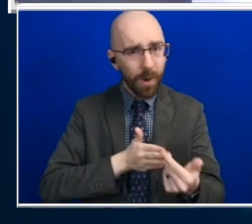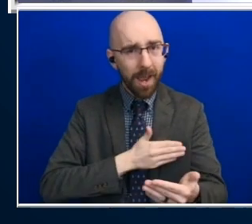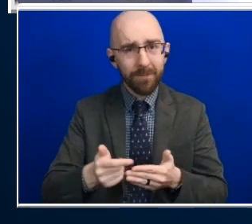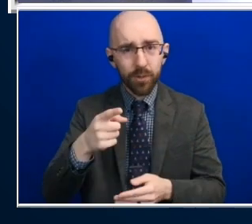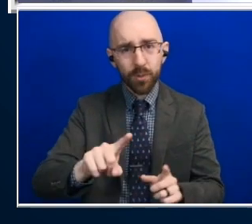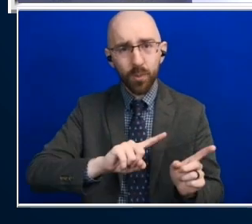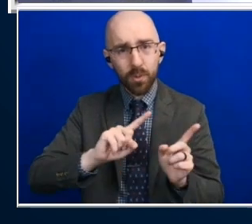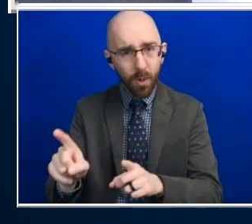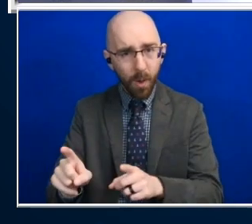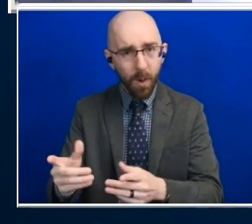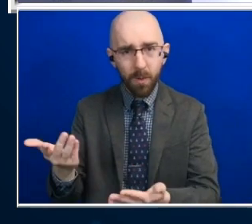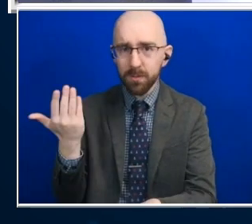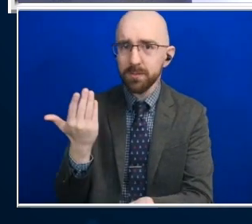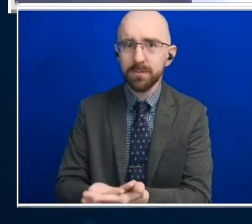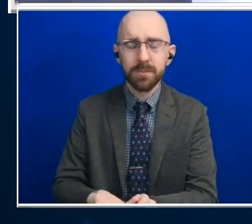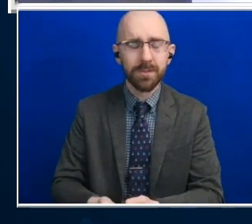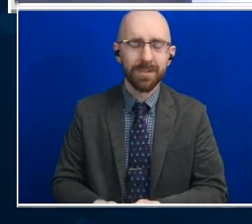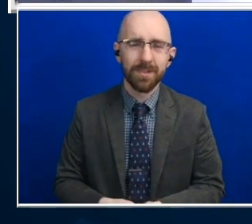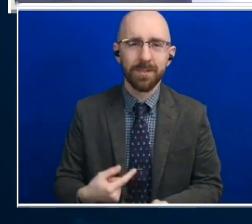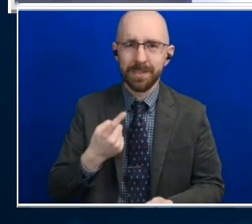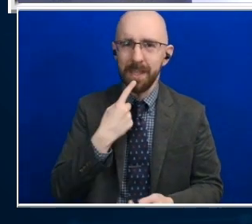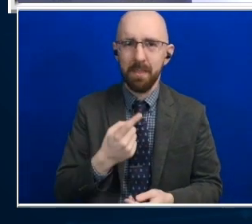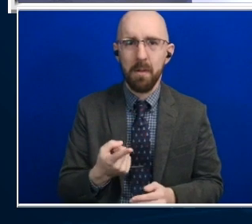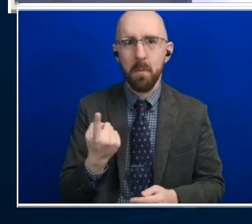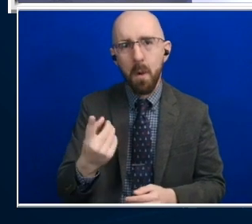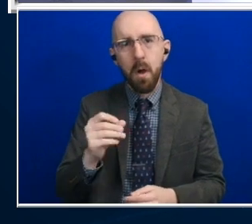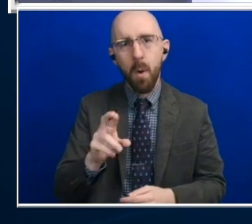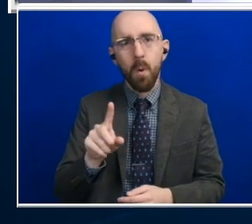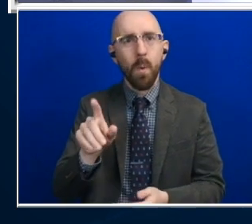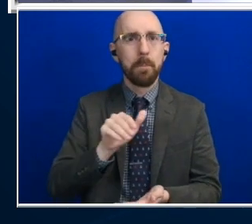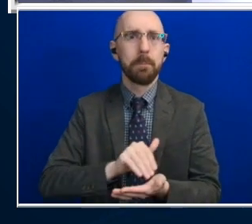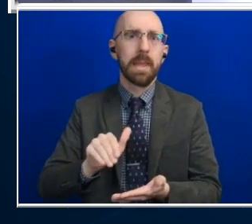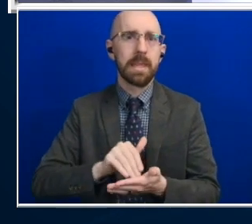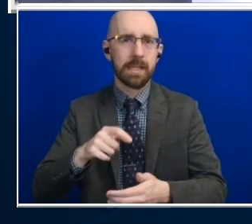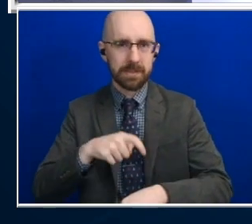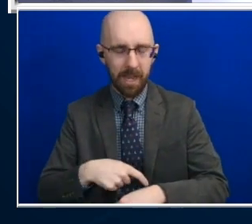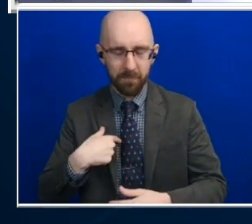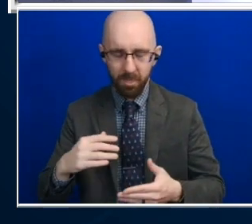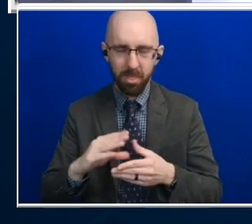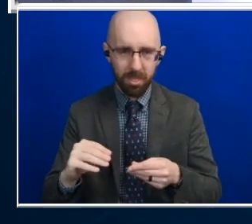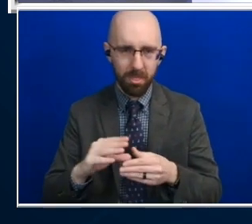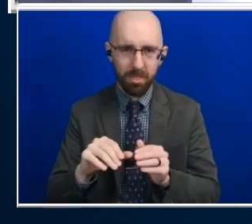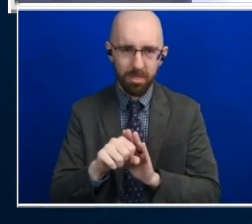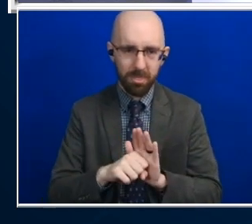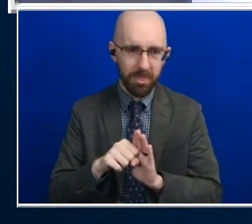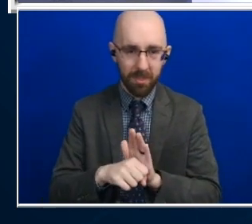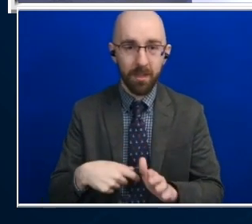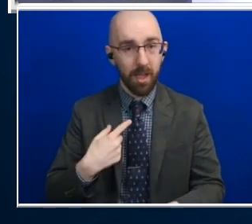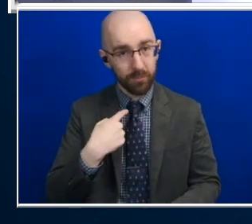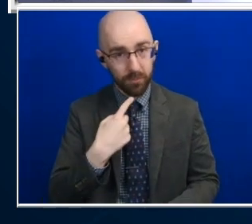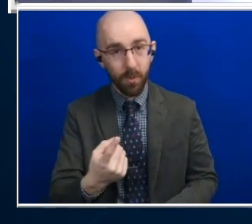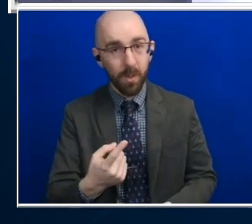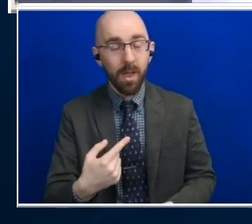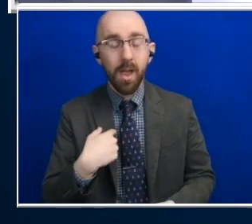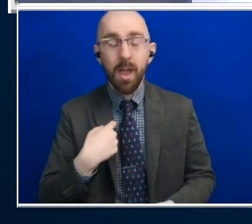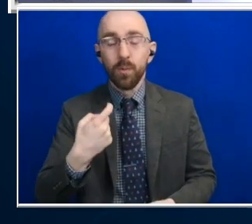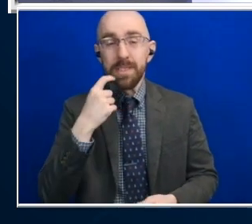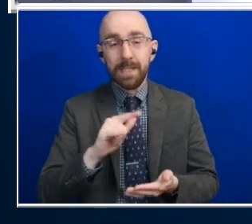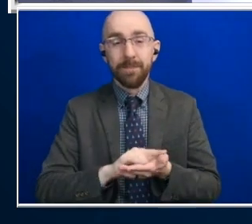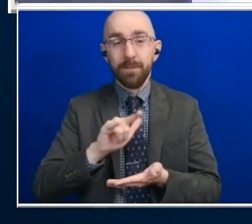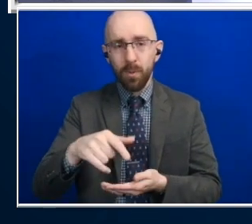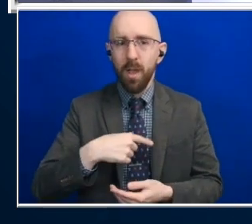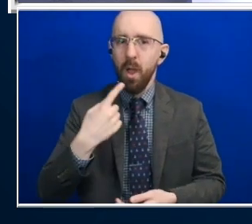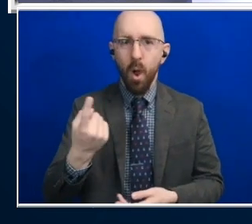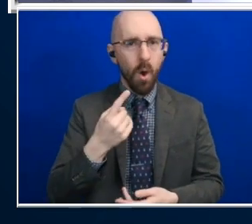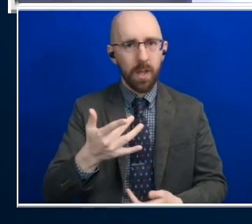Absolutely. We may have said that 1 or 1,000,000 times, Jill. This is true. I will tell you, I recently flew, and I always get sick whenever I get